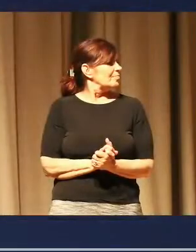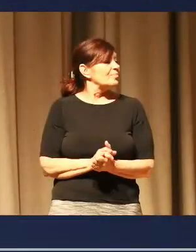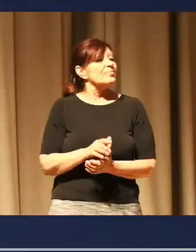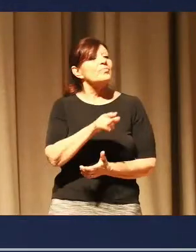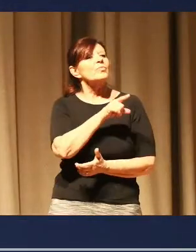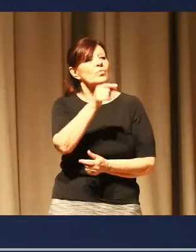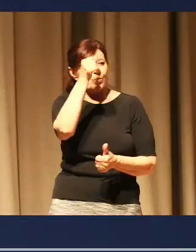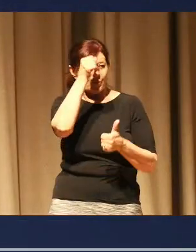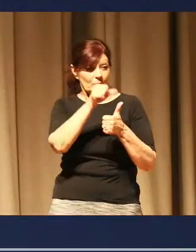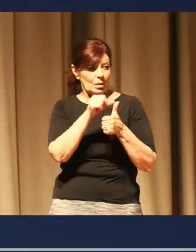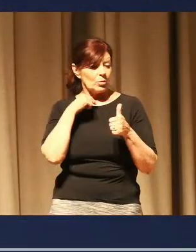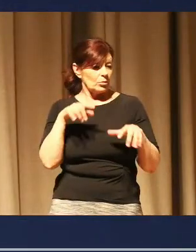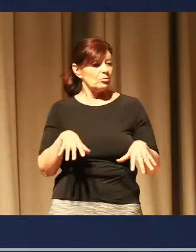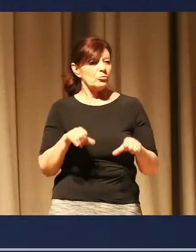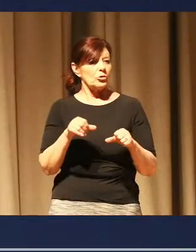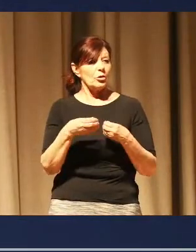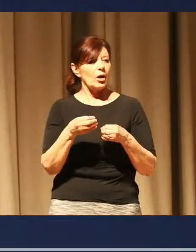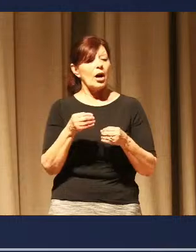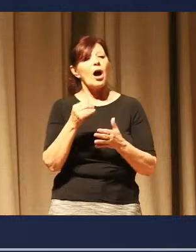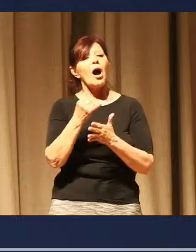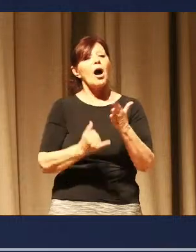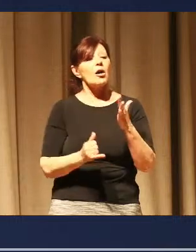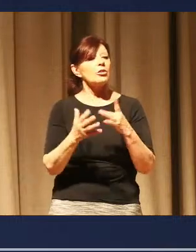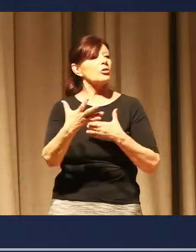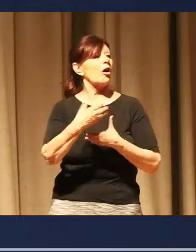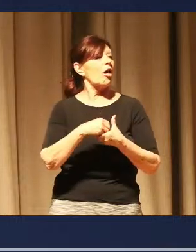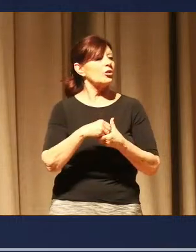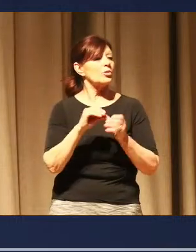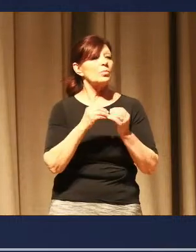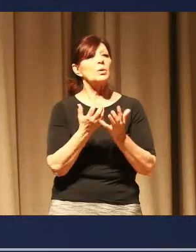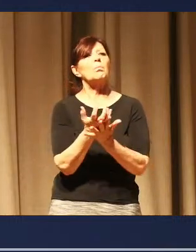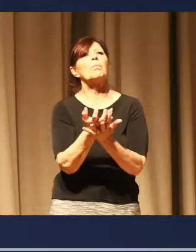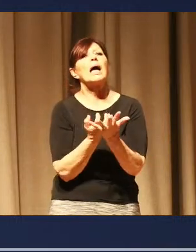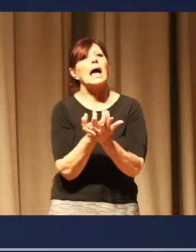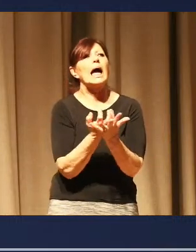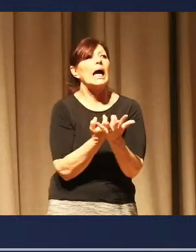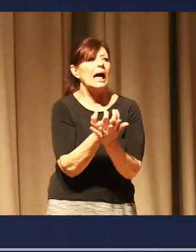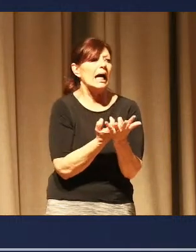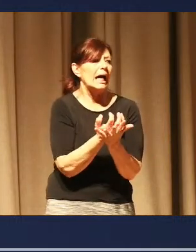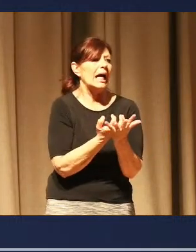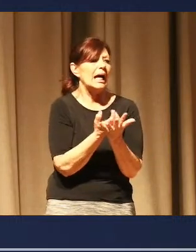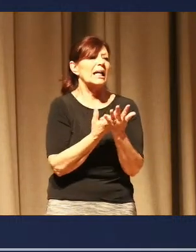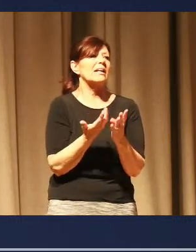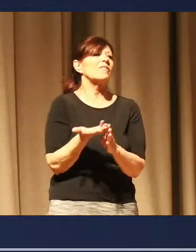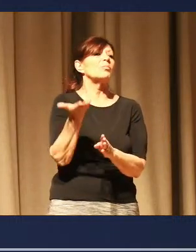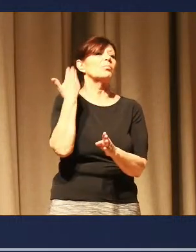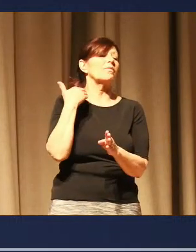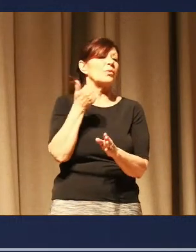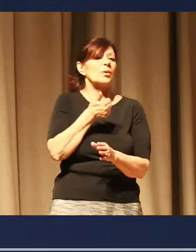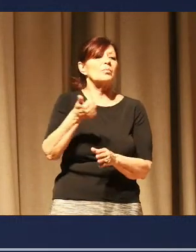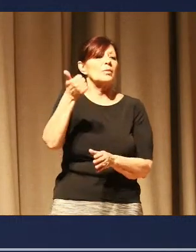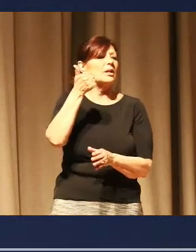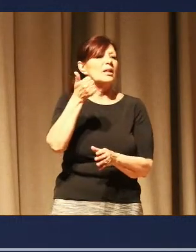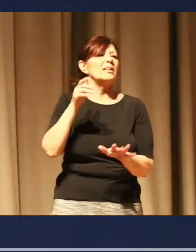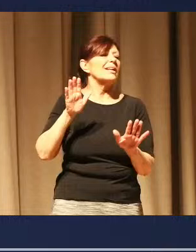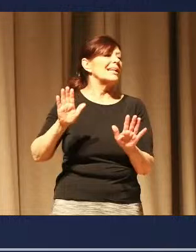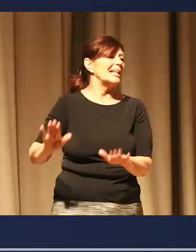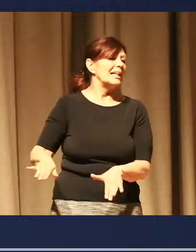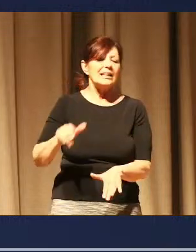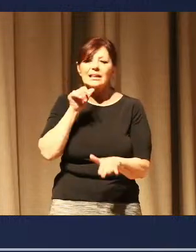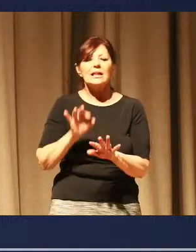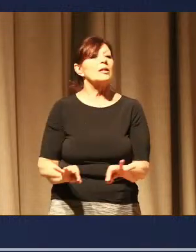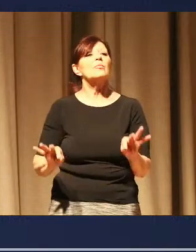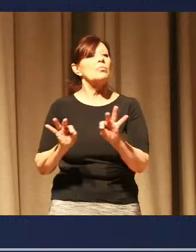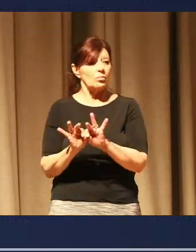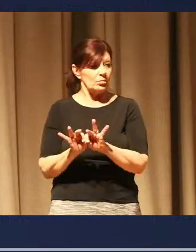You'll recall when I took office, arts and cultural organizations were begging for crumbs from the prior administration, which devalued them as essential parts